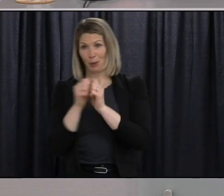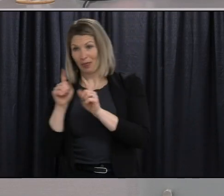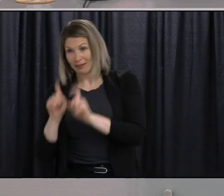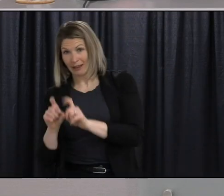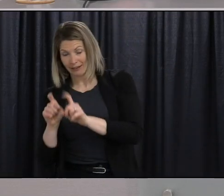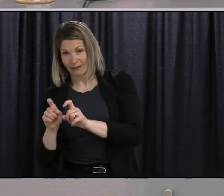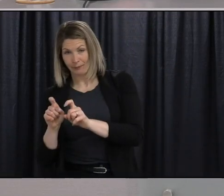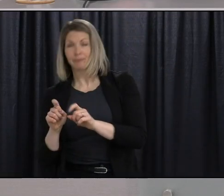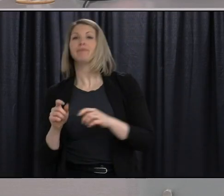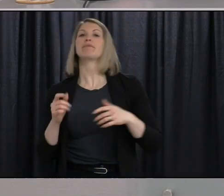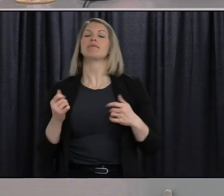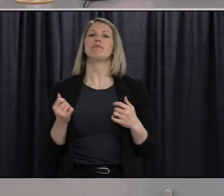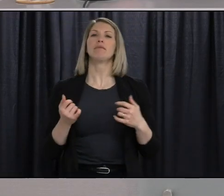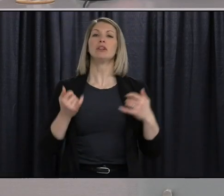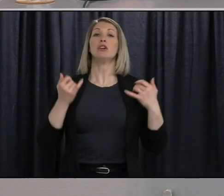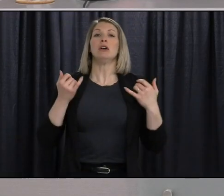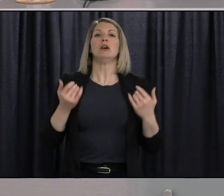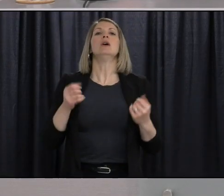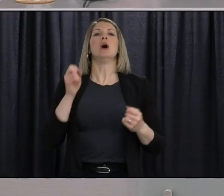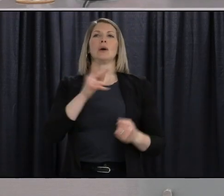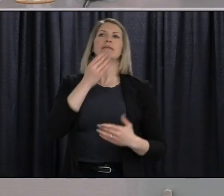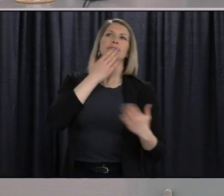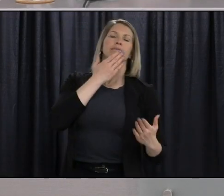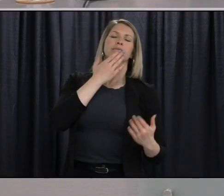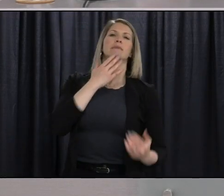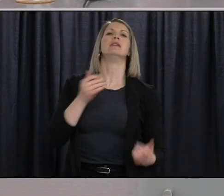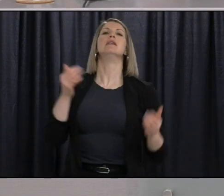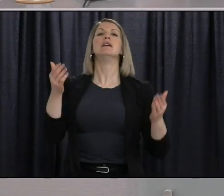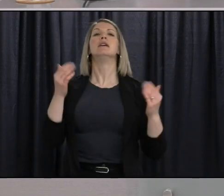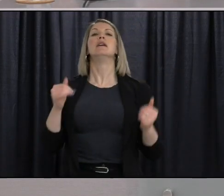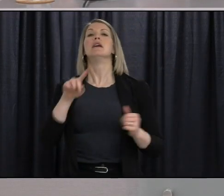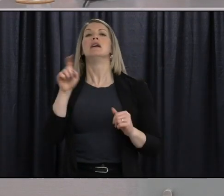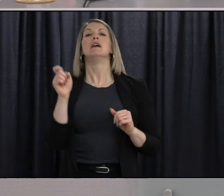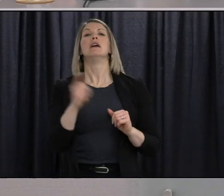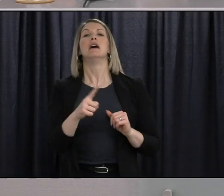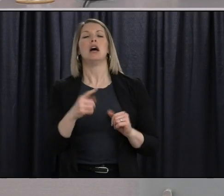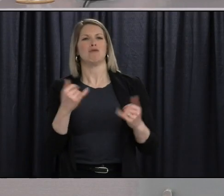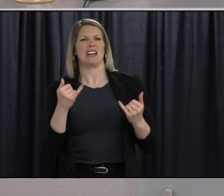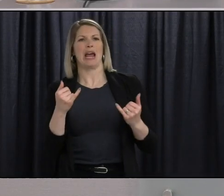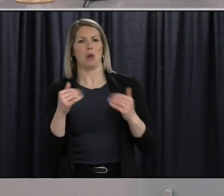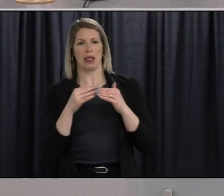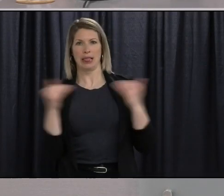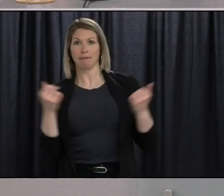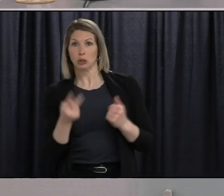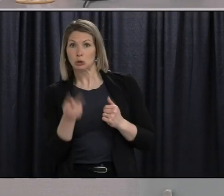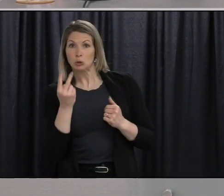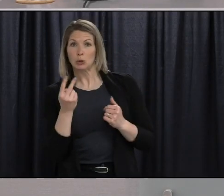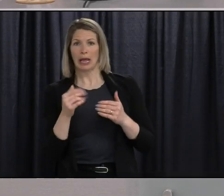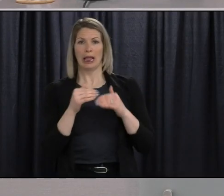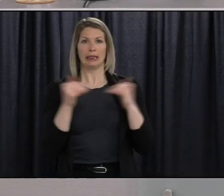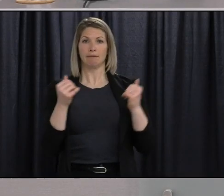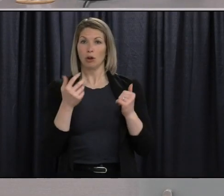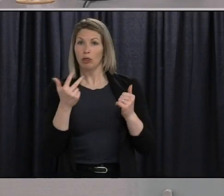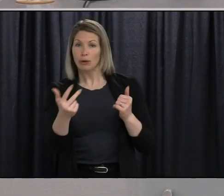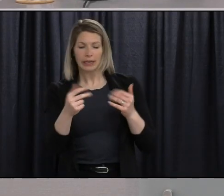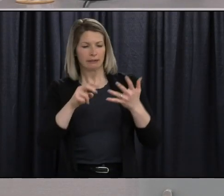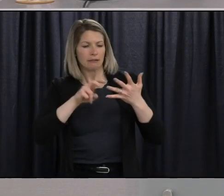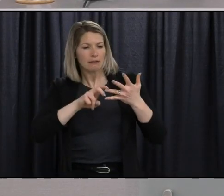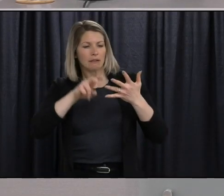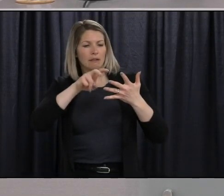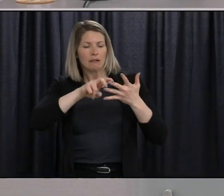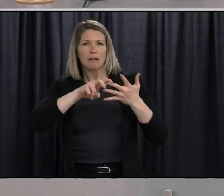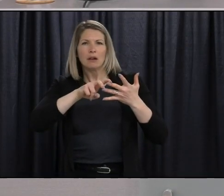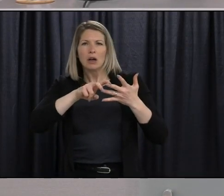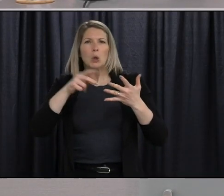than Alert Level 2. They released a full list of recommendations for owners, employers, employees, and campers to follow. Is